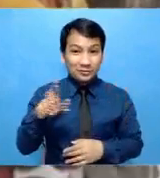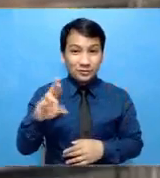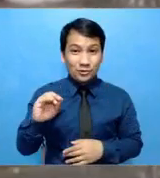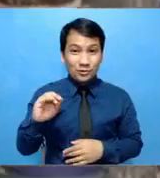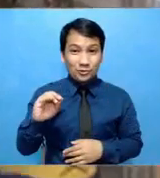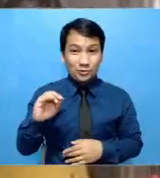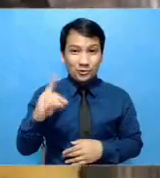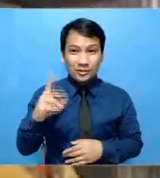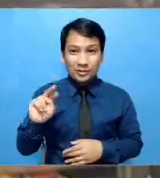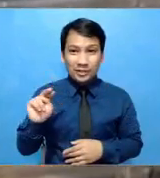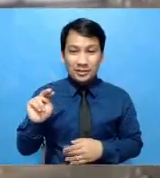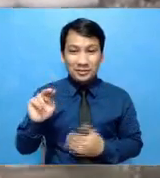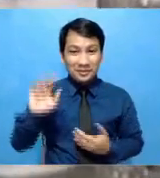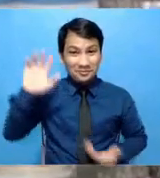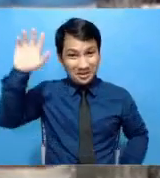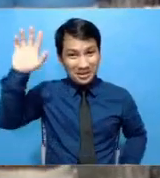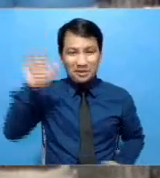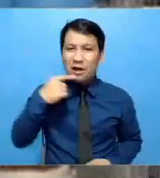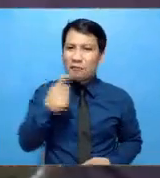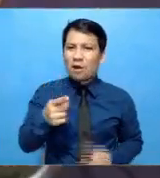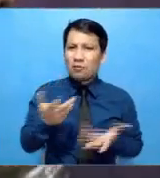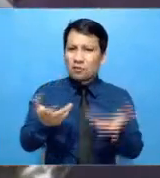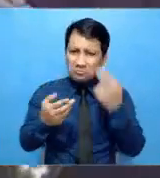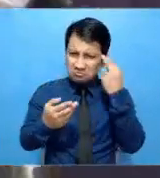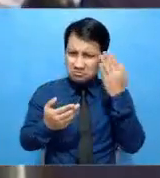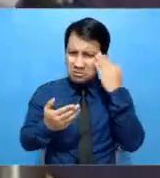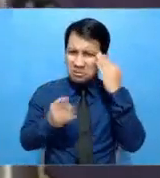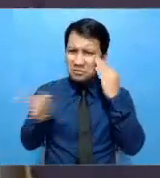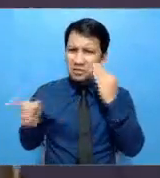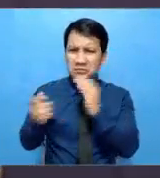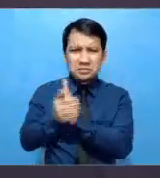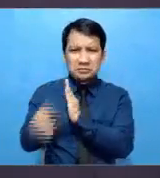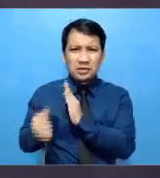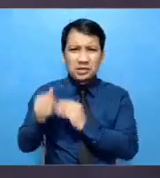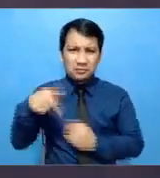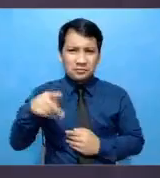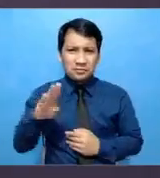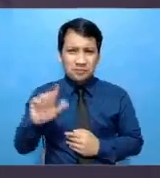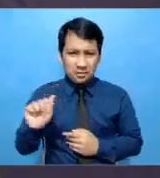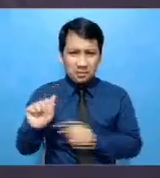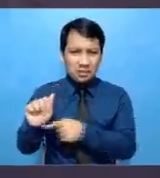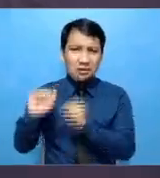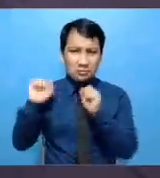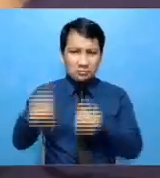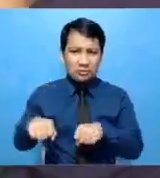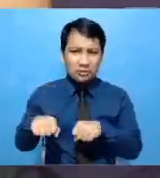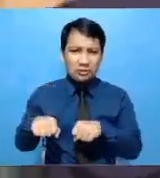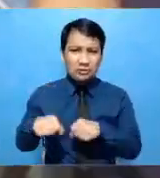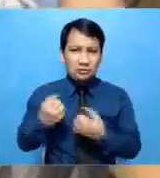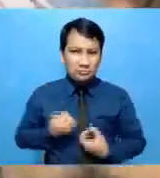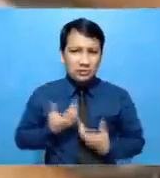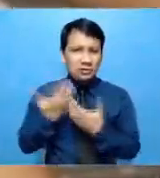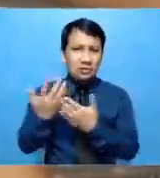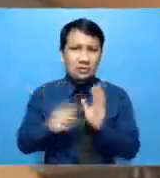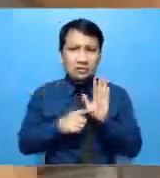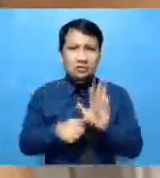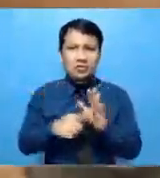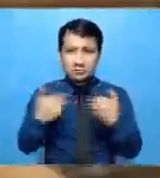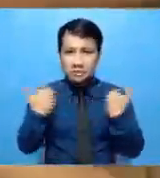lalo pat sinabi ng Jordan brand na naniniwala sila sa kakayahan ng PBA star na maging inspirasyon sa mga